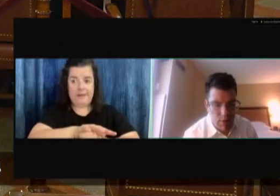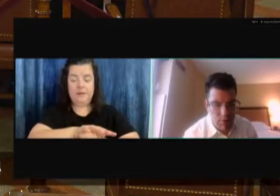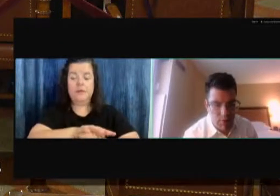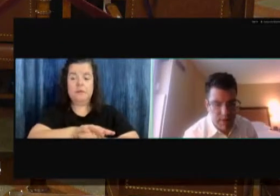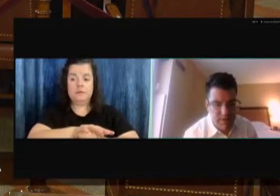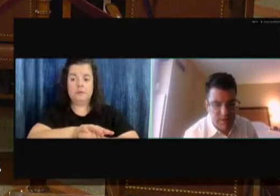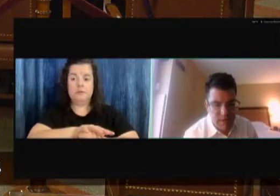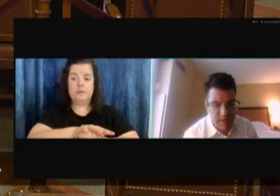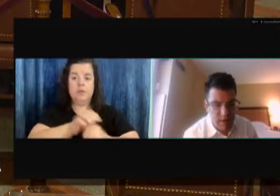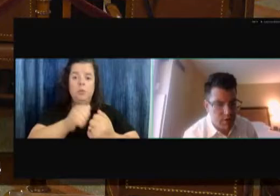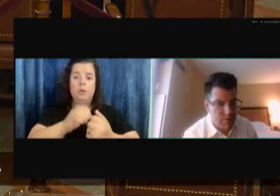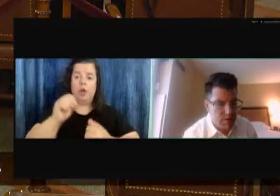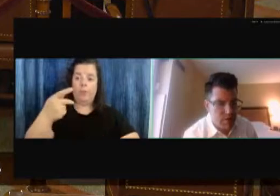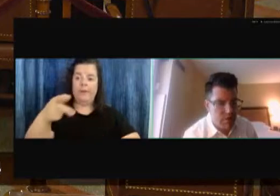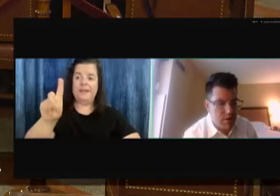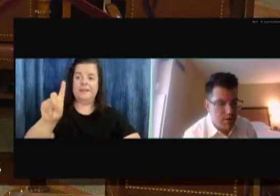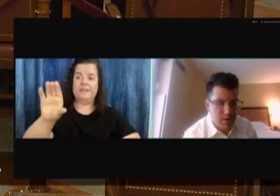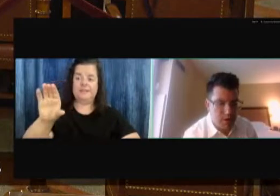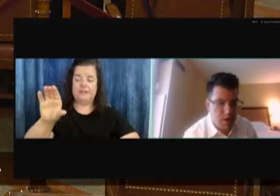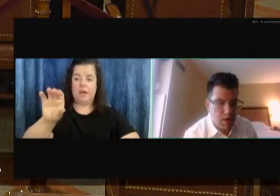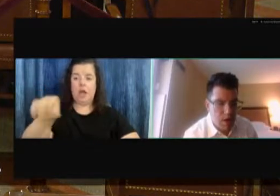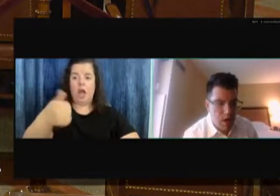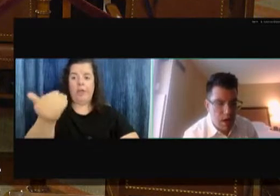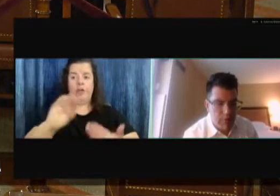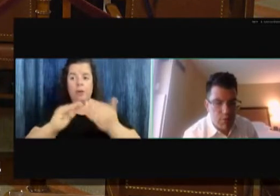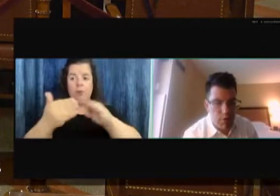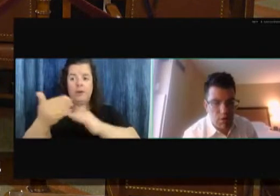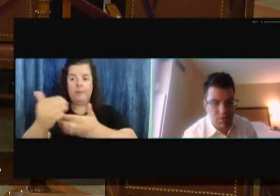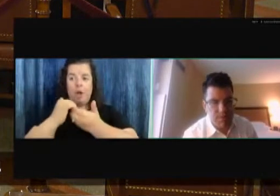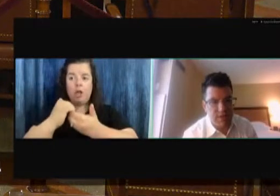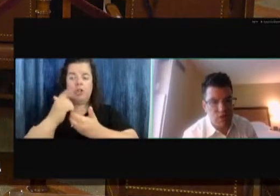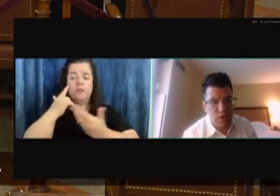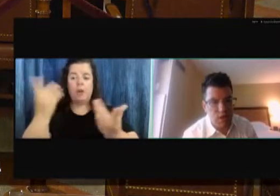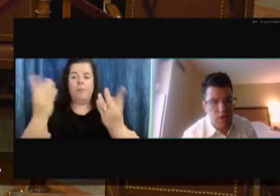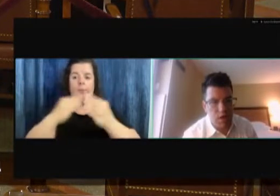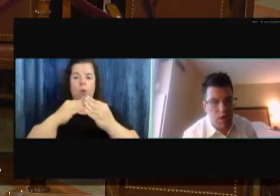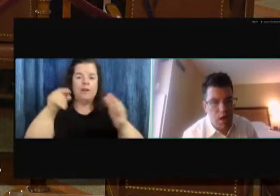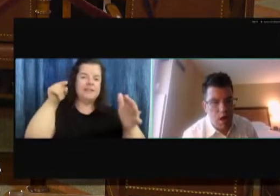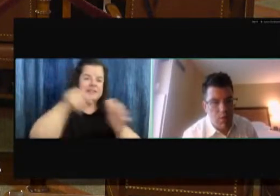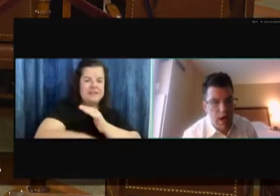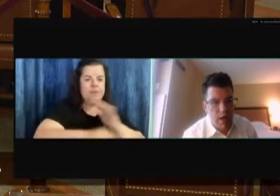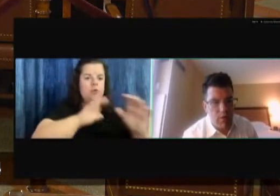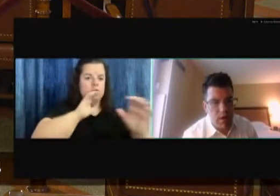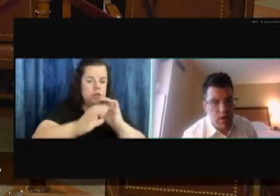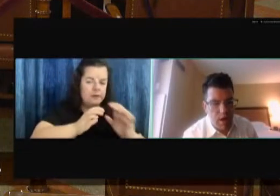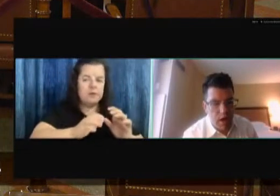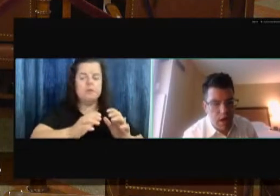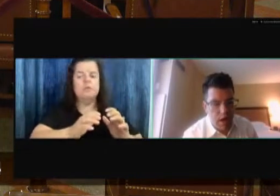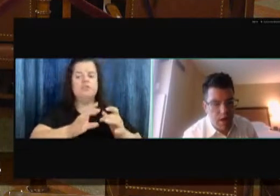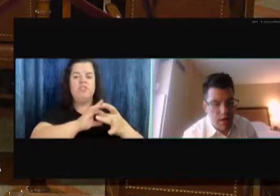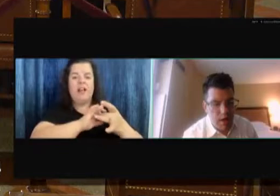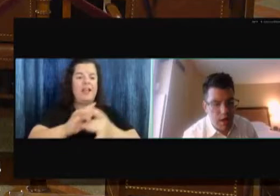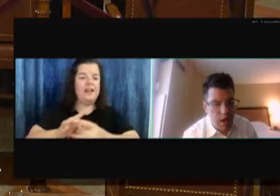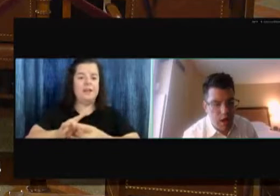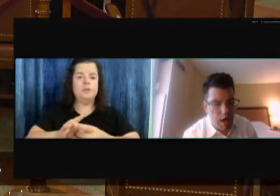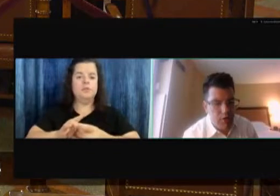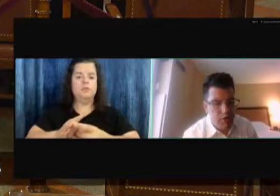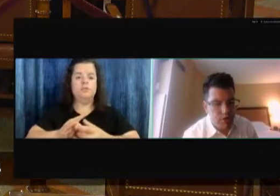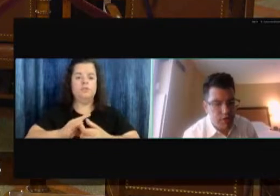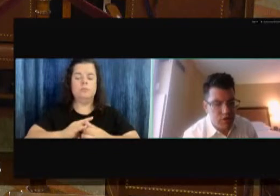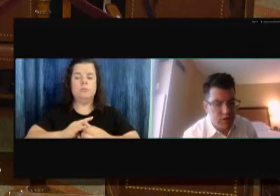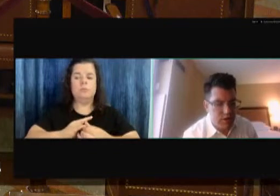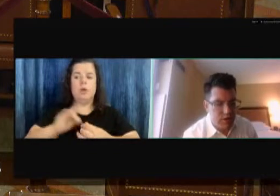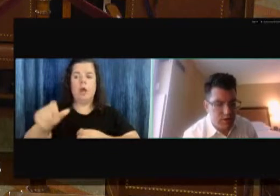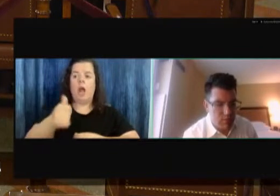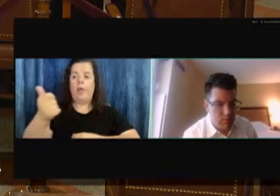with OPDC and other community partners here for more wholesome discussion around other